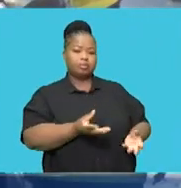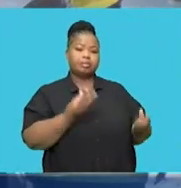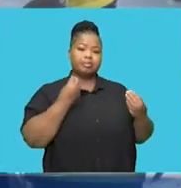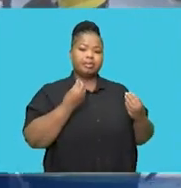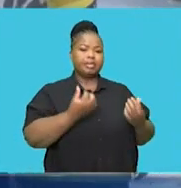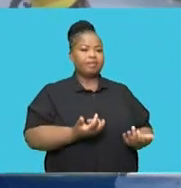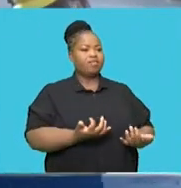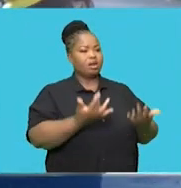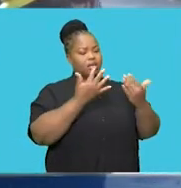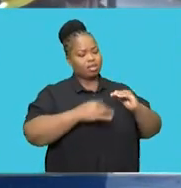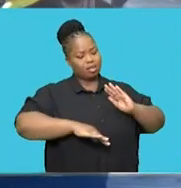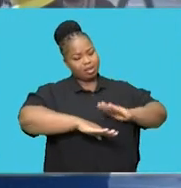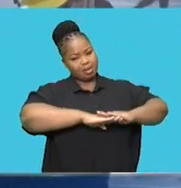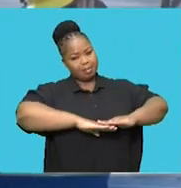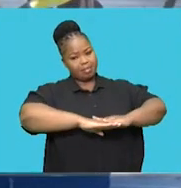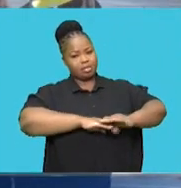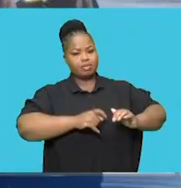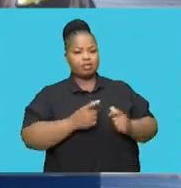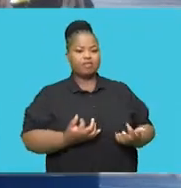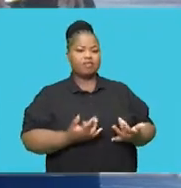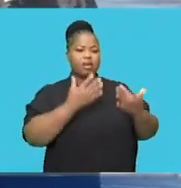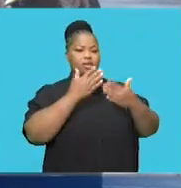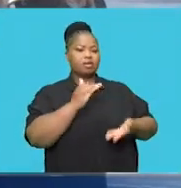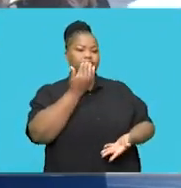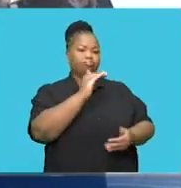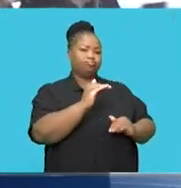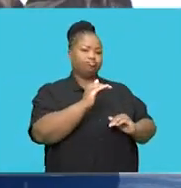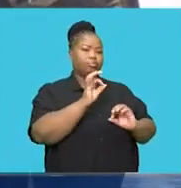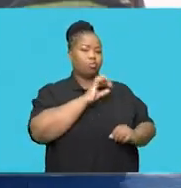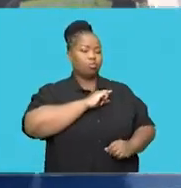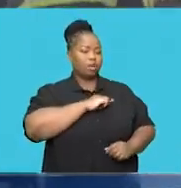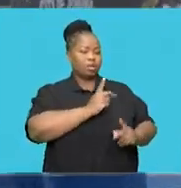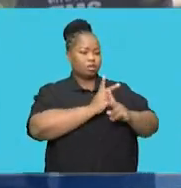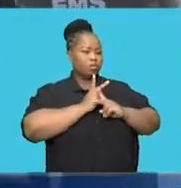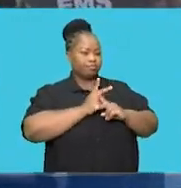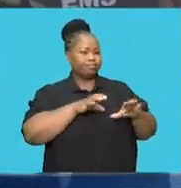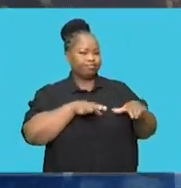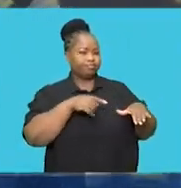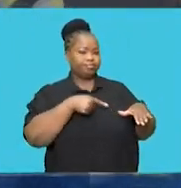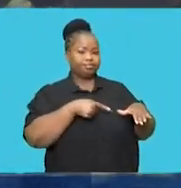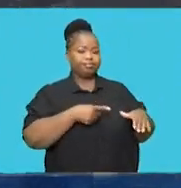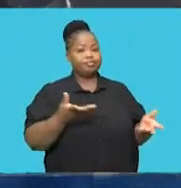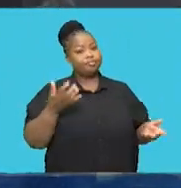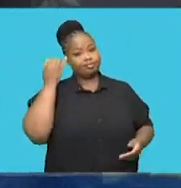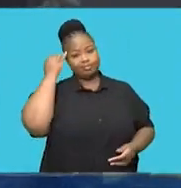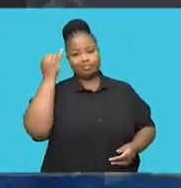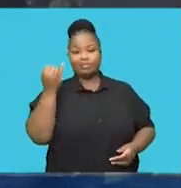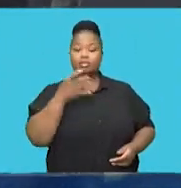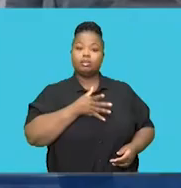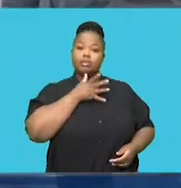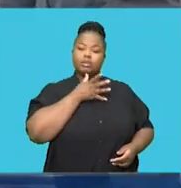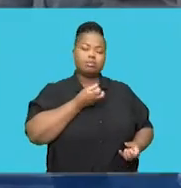at the basement. The fire has been contained at the basement, which is used as a storage. You can imagine there are plenty